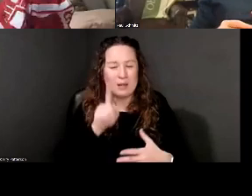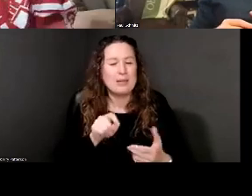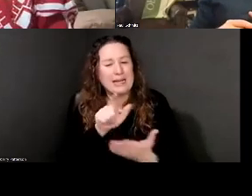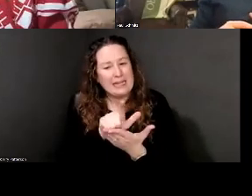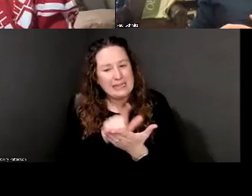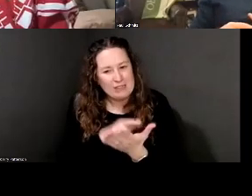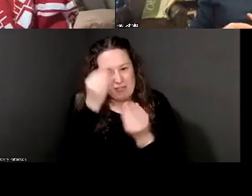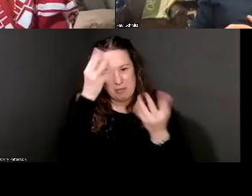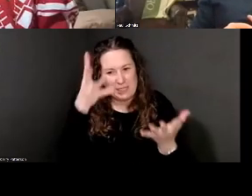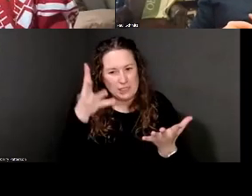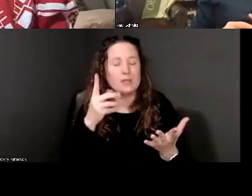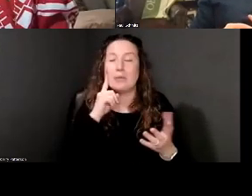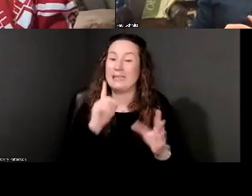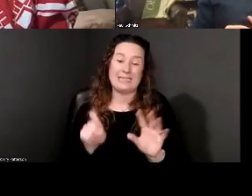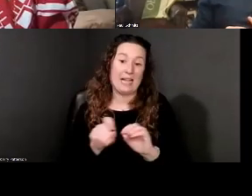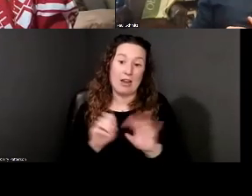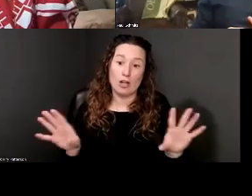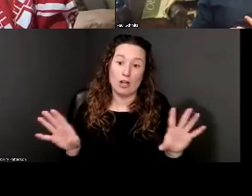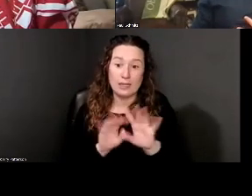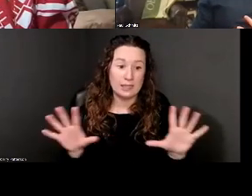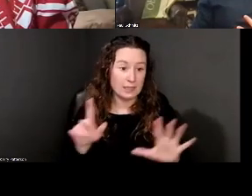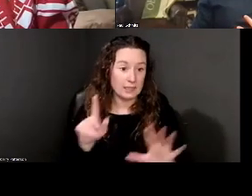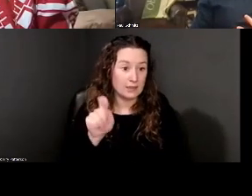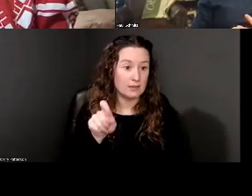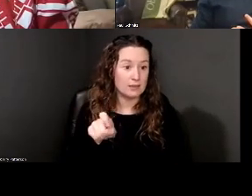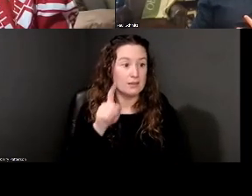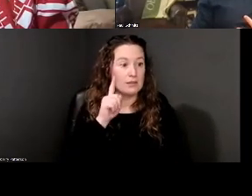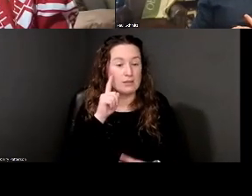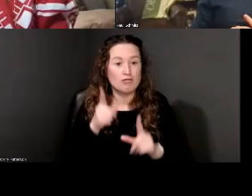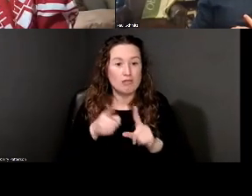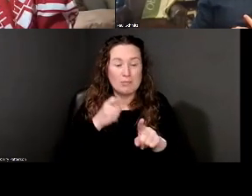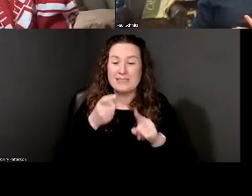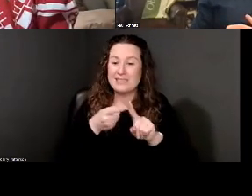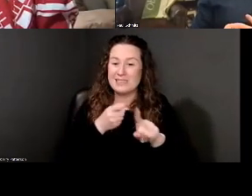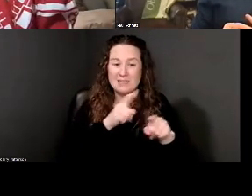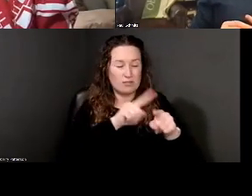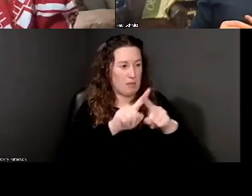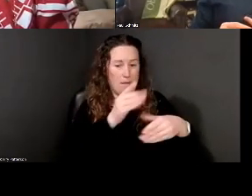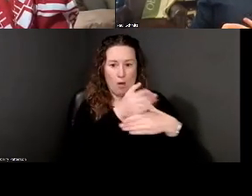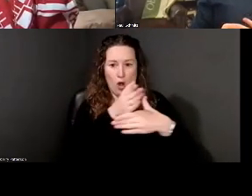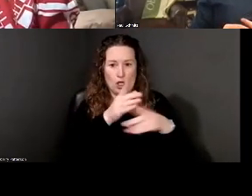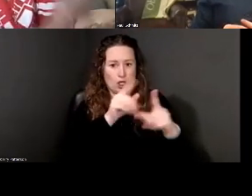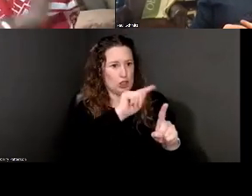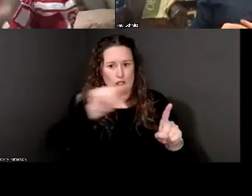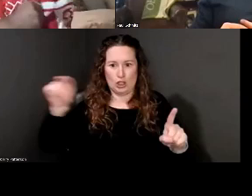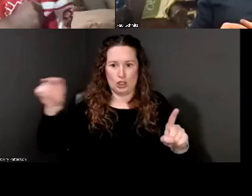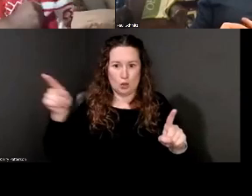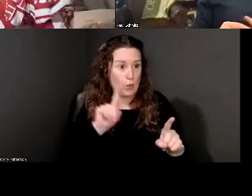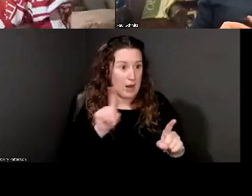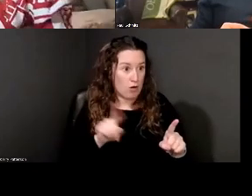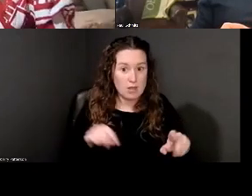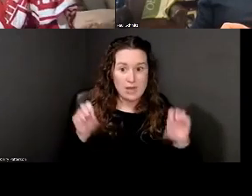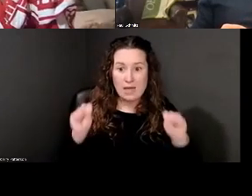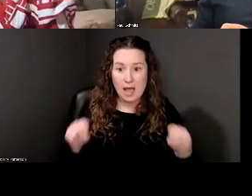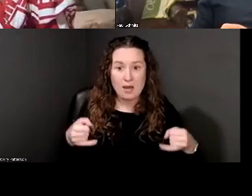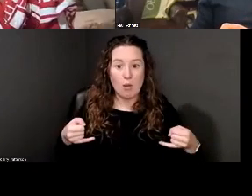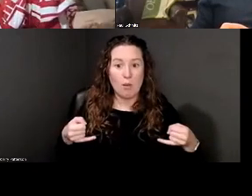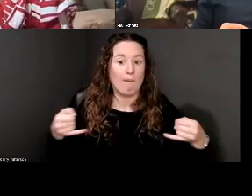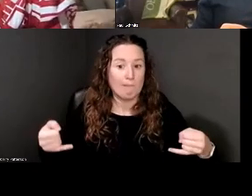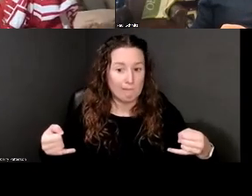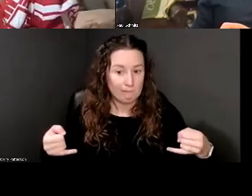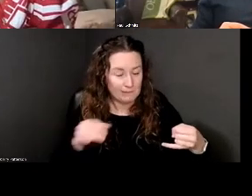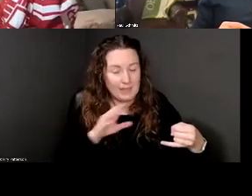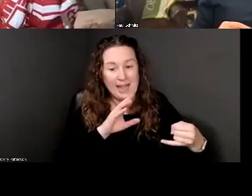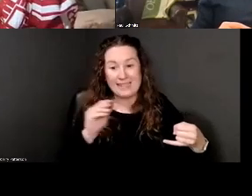I think we just got to get clarity among different partners about where they can go and make sure that those who aren't